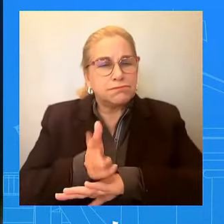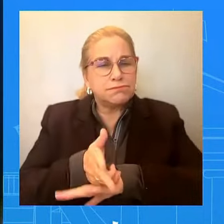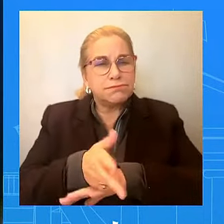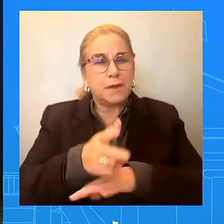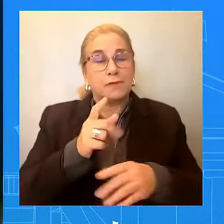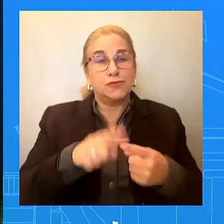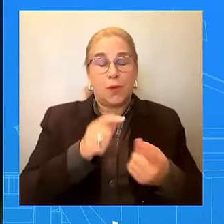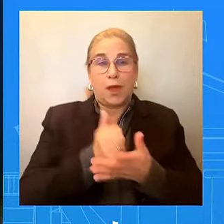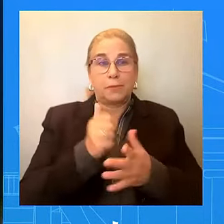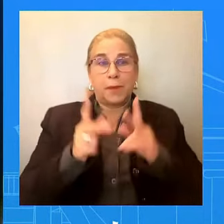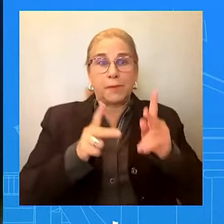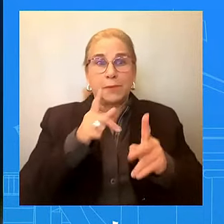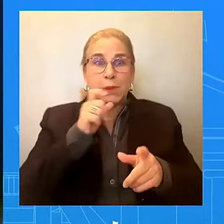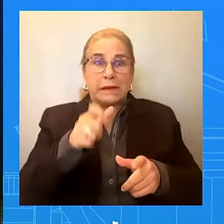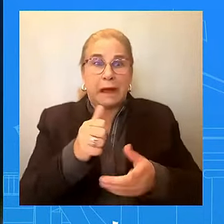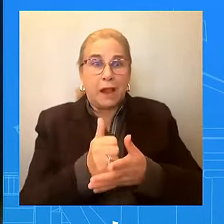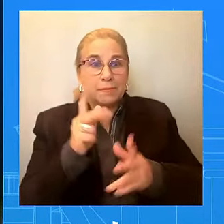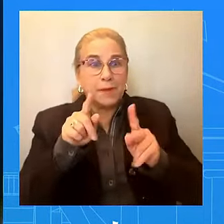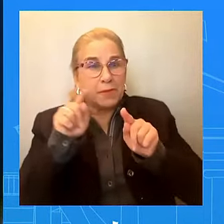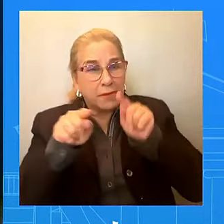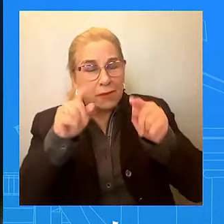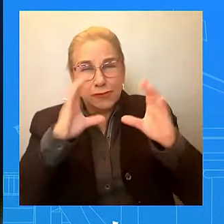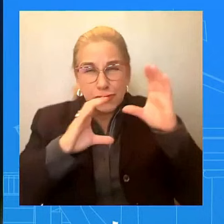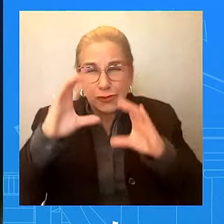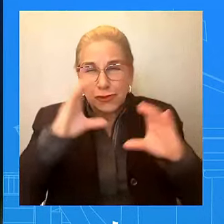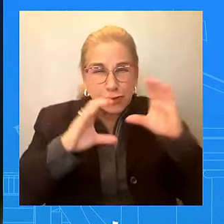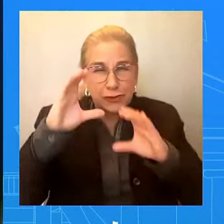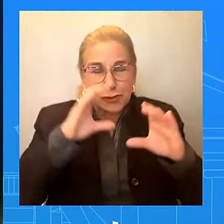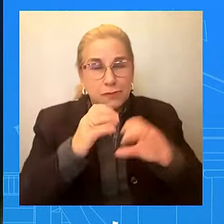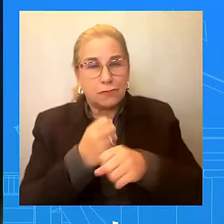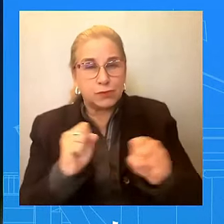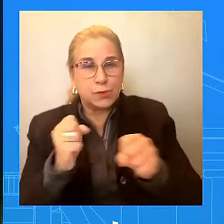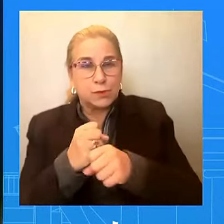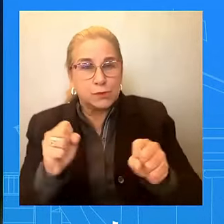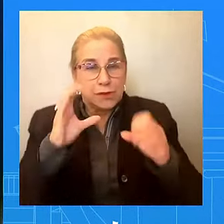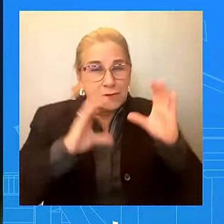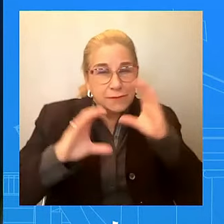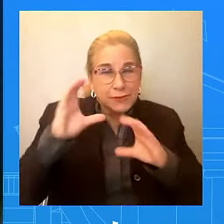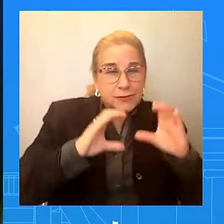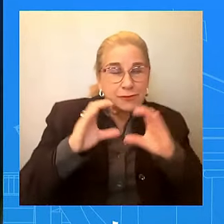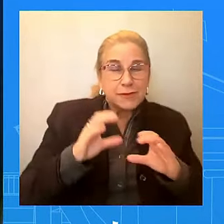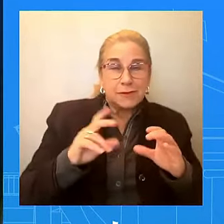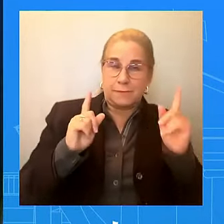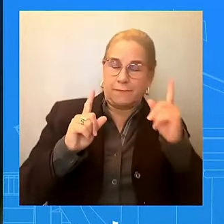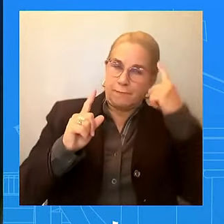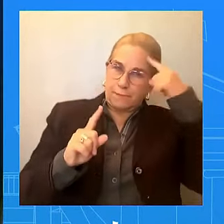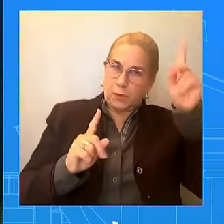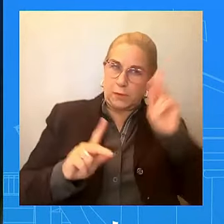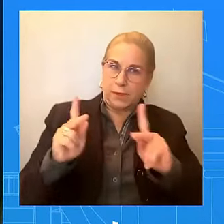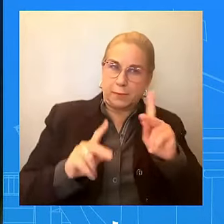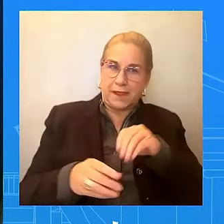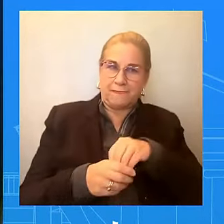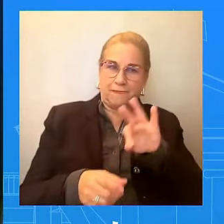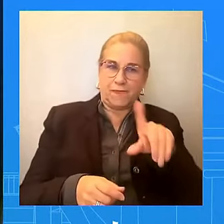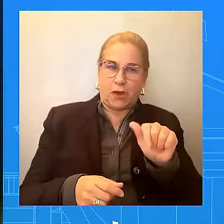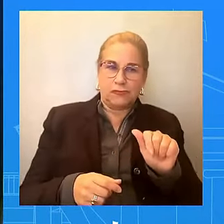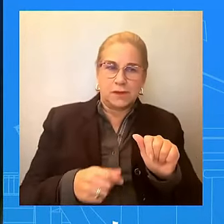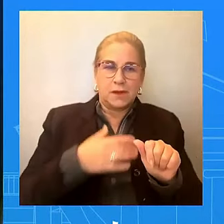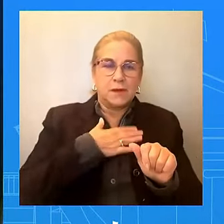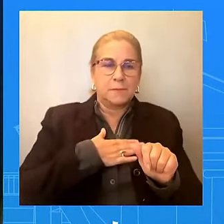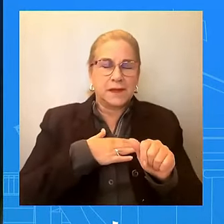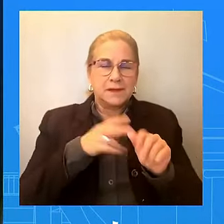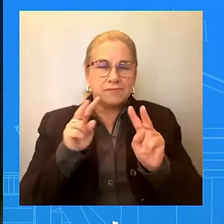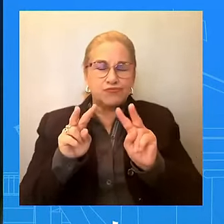Please remain vigilant, listen to local officials. As the president has said, we will be here for you as long as it